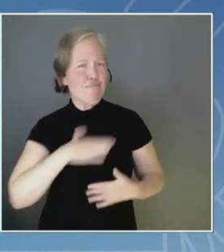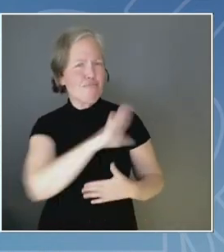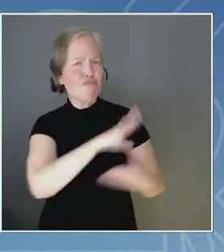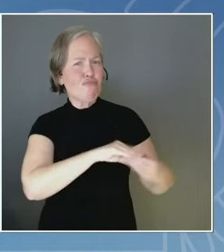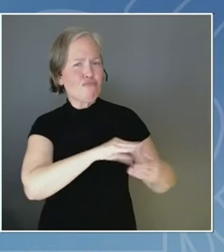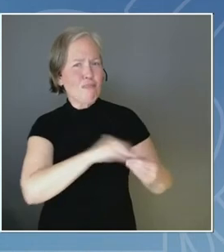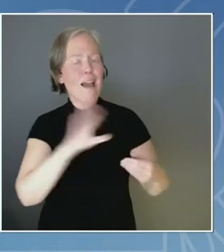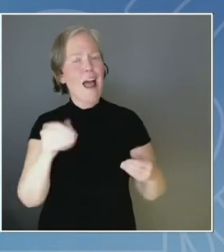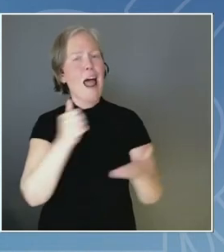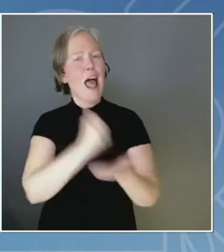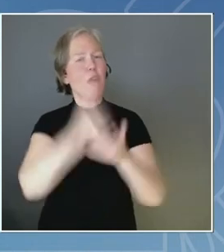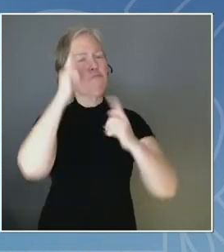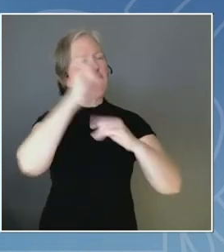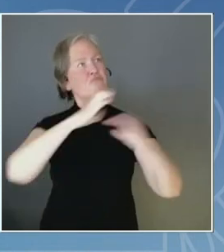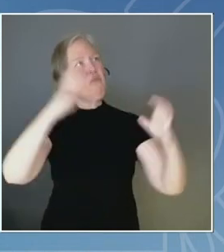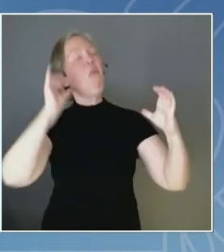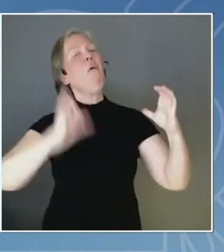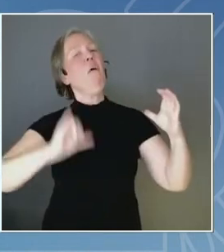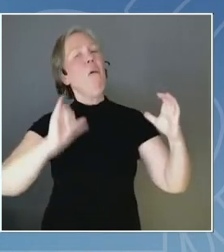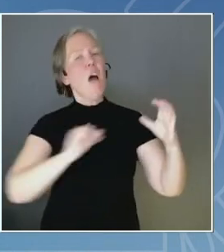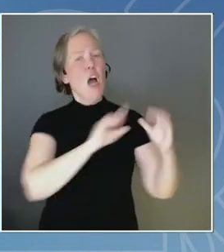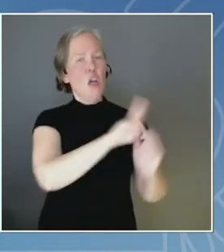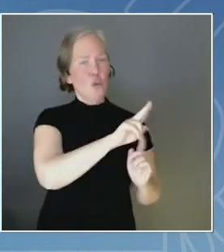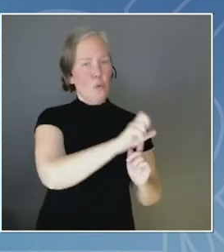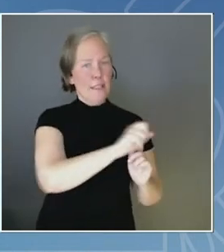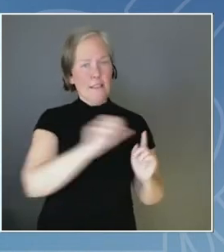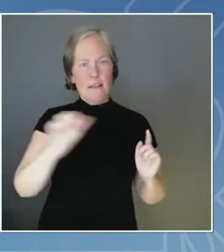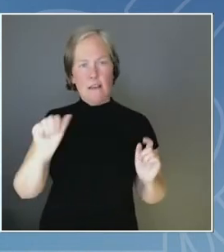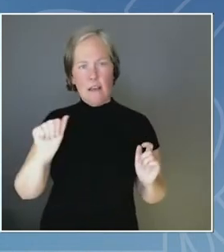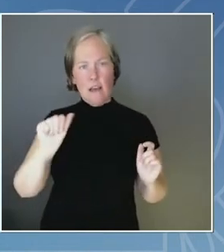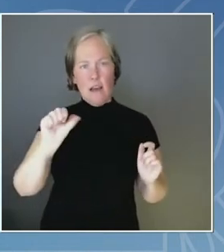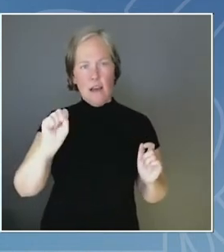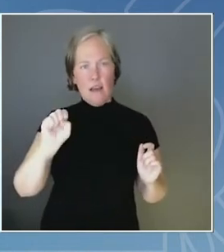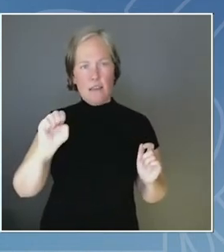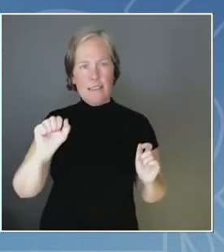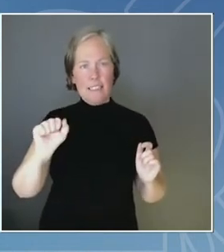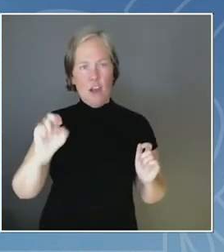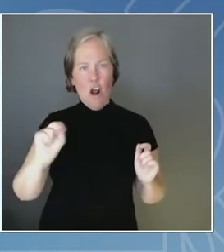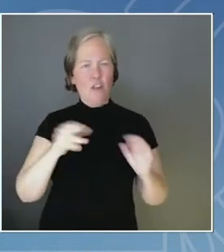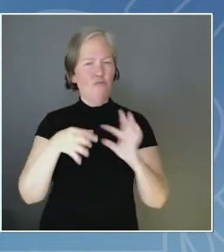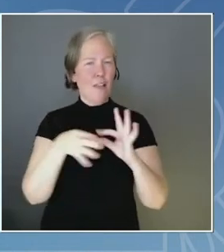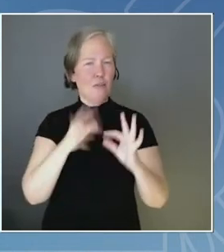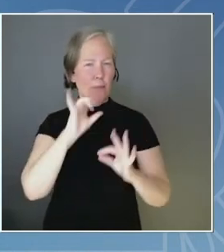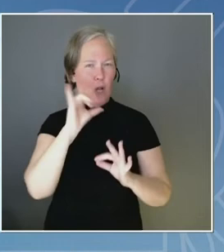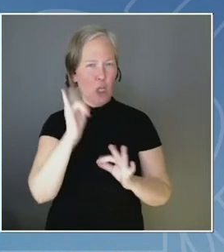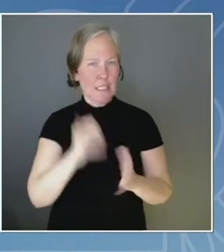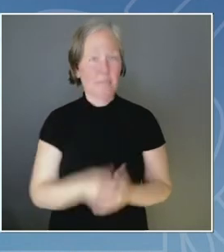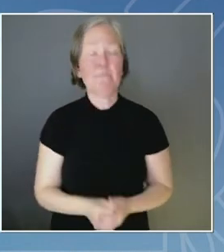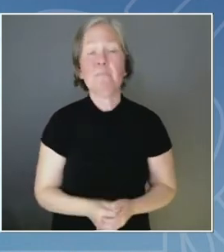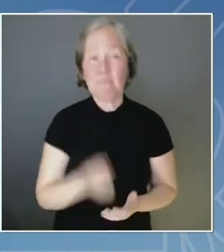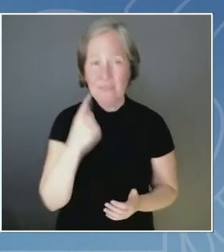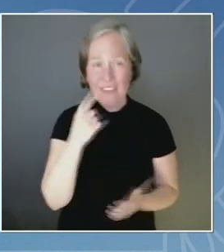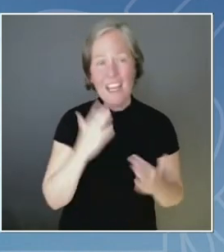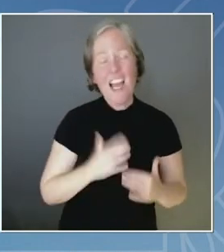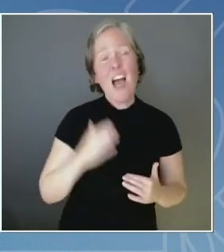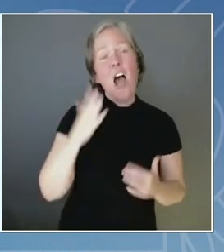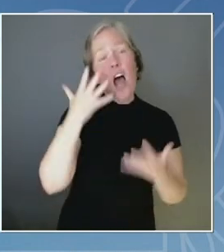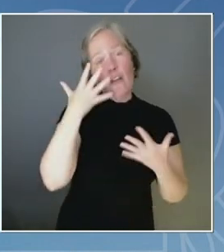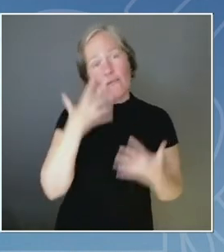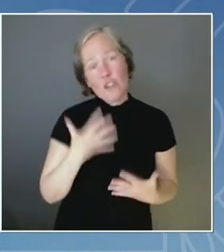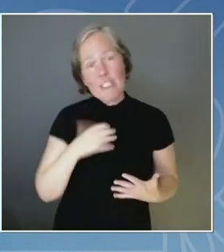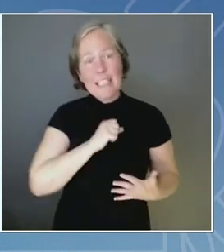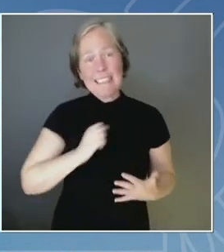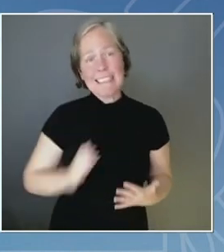ASEAN. In just a moment, I'm gonna introduce our other distinguished guests. But before we do that, I'm told that unfortunately, Senator Duckworth has to leave